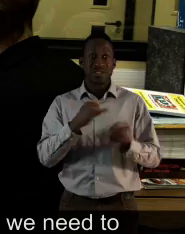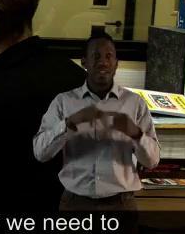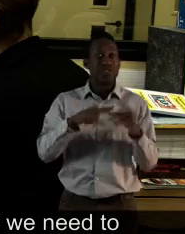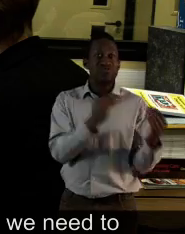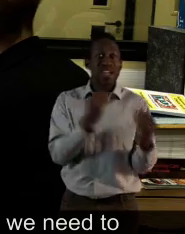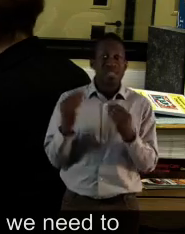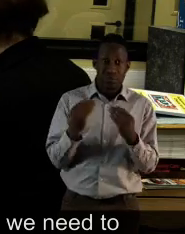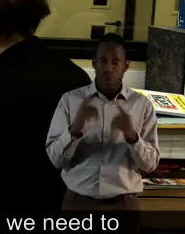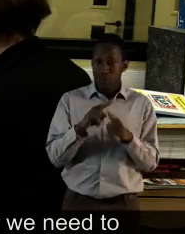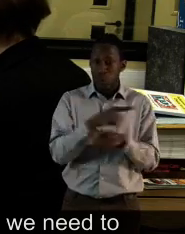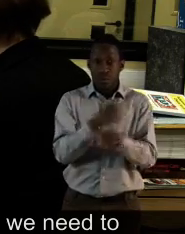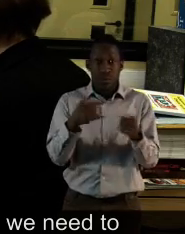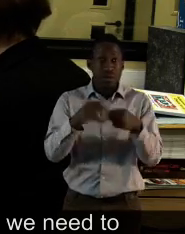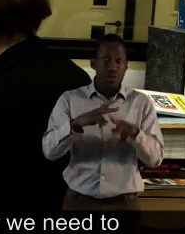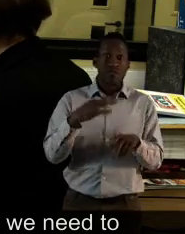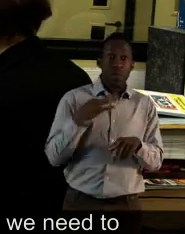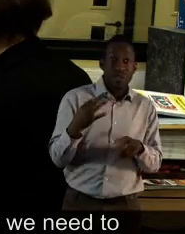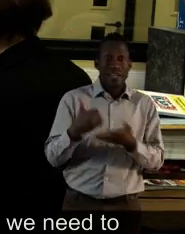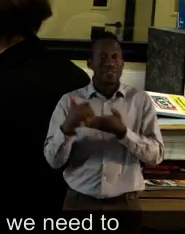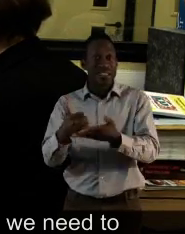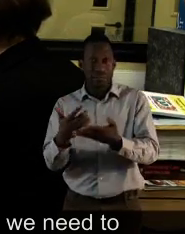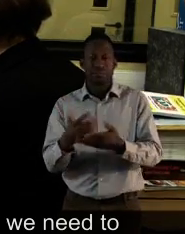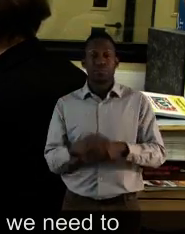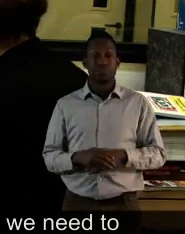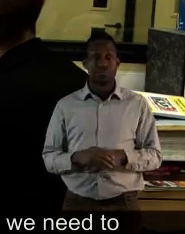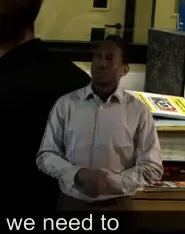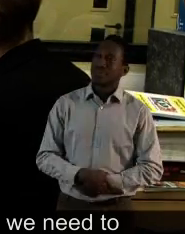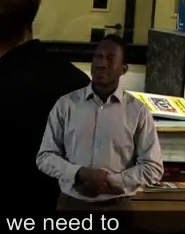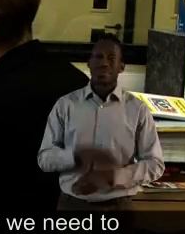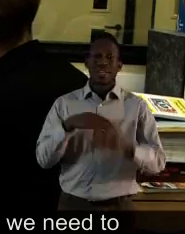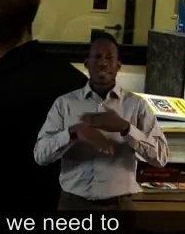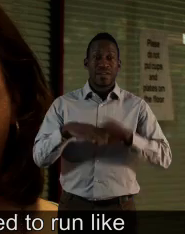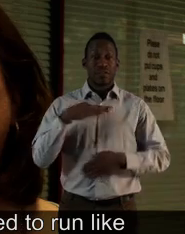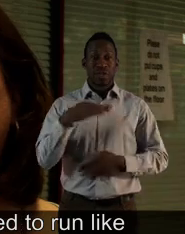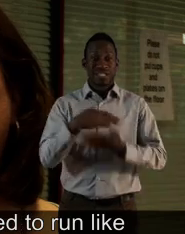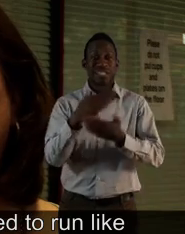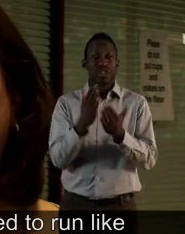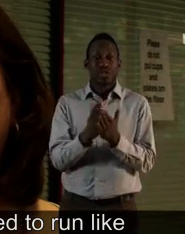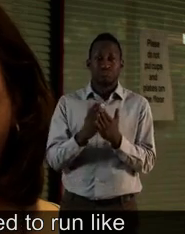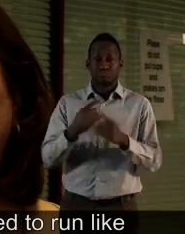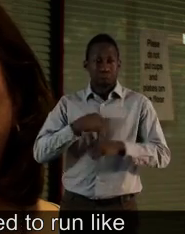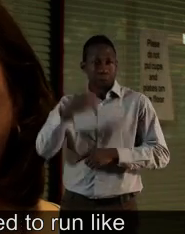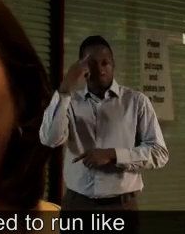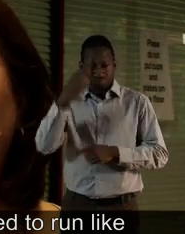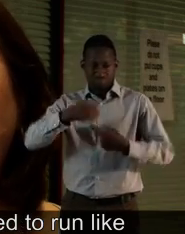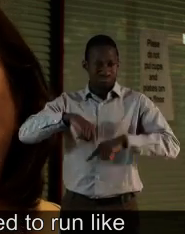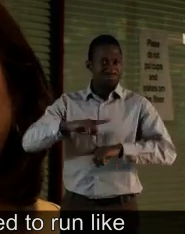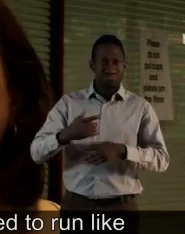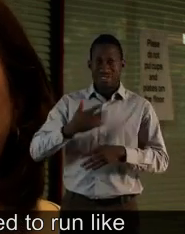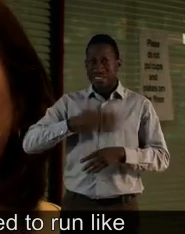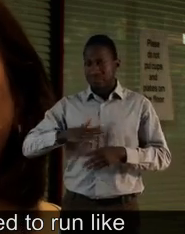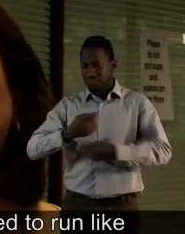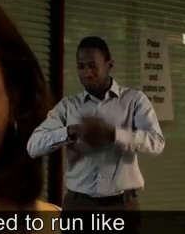well. I think within the voluntary sector we need to become more professional. I think we